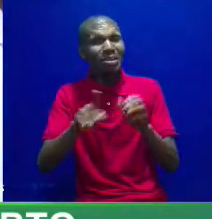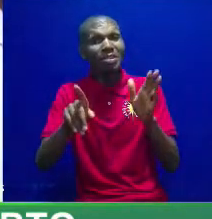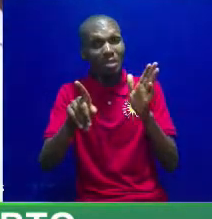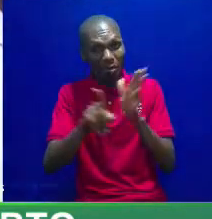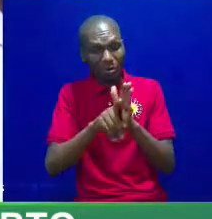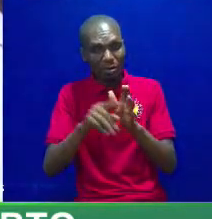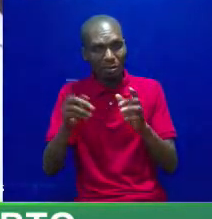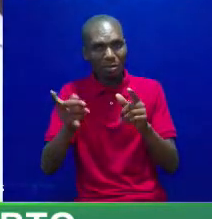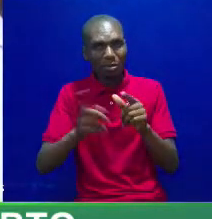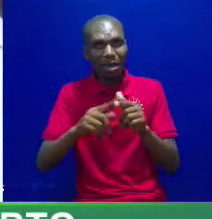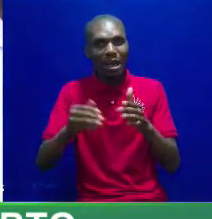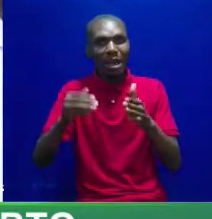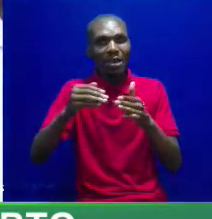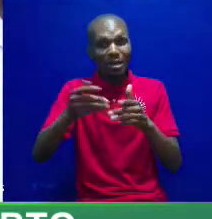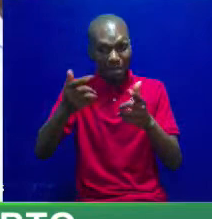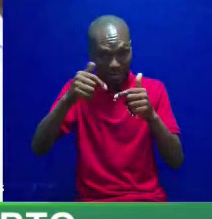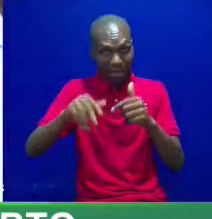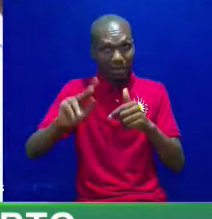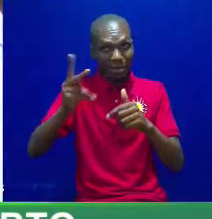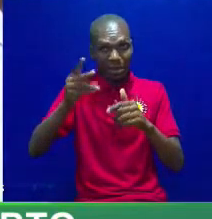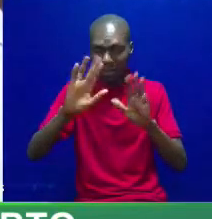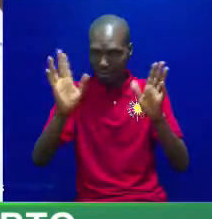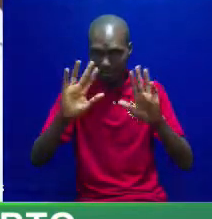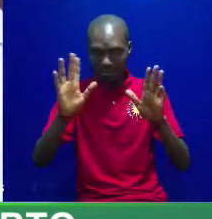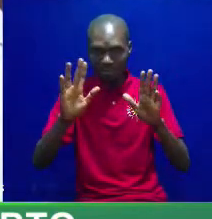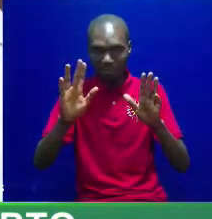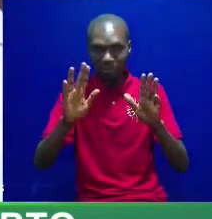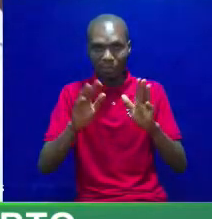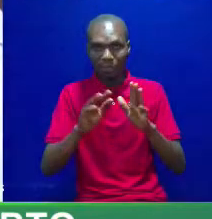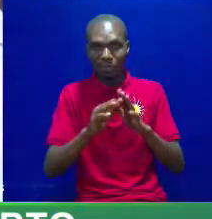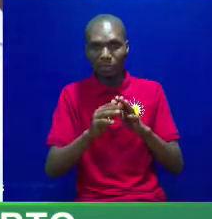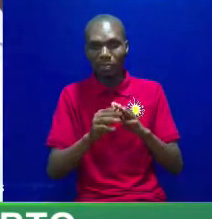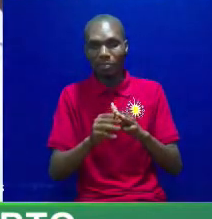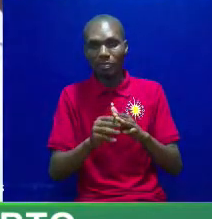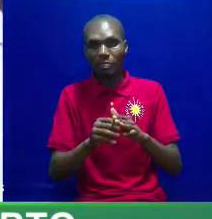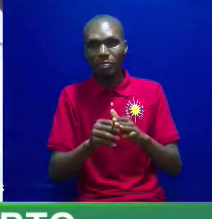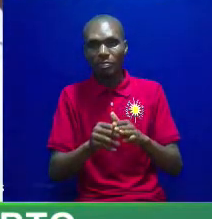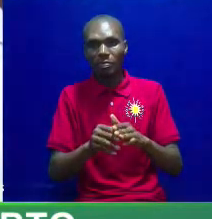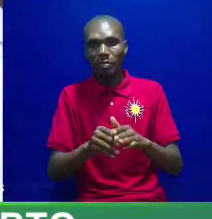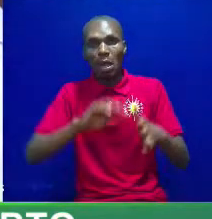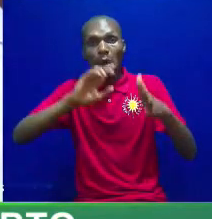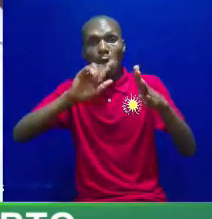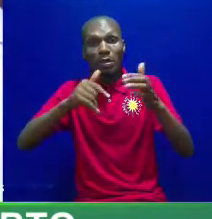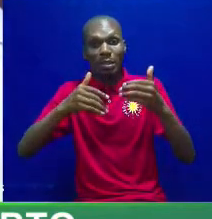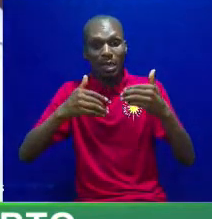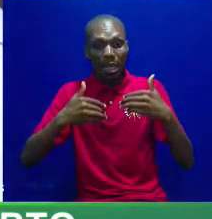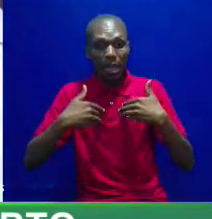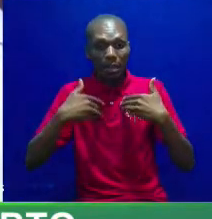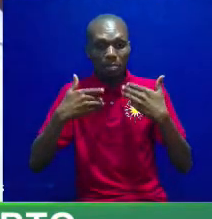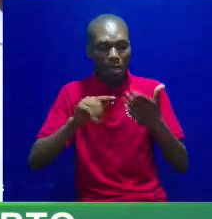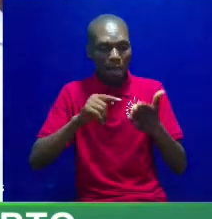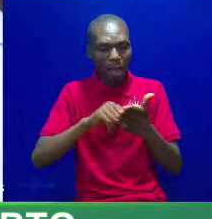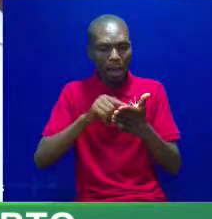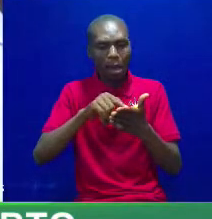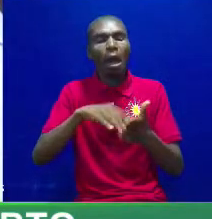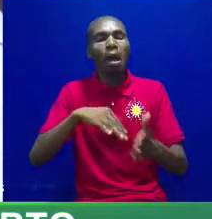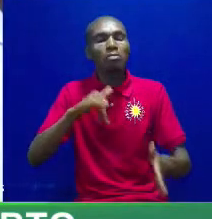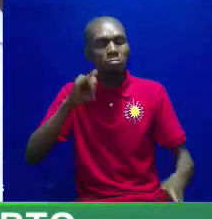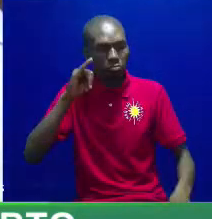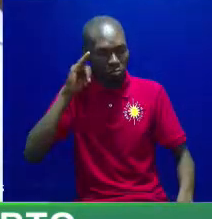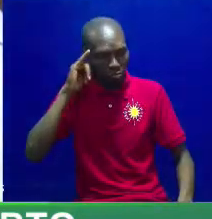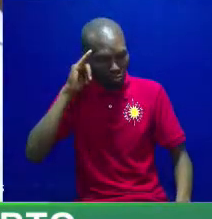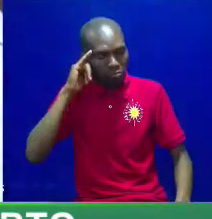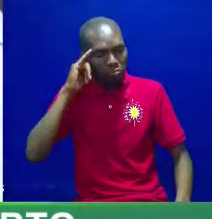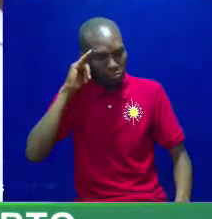again te kingeja ga kenya ngeva practiced the kind of pressure we are receiving the phone calls and the